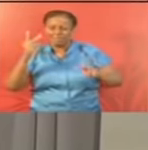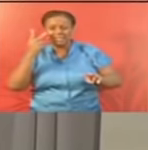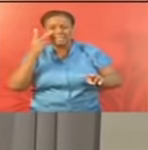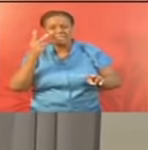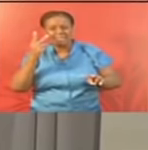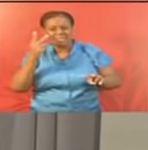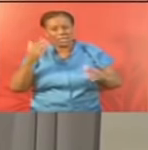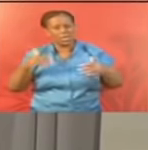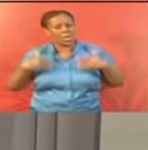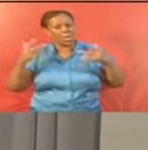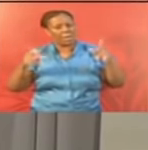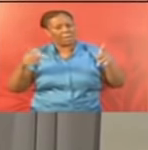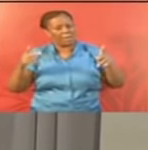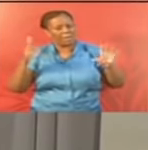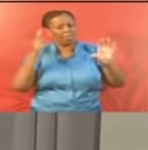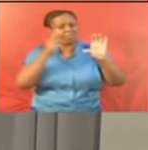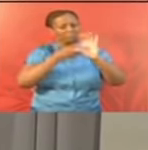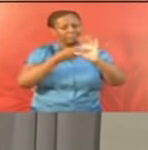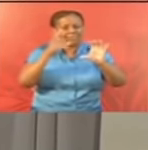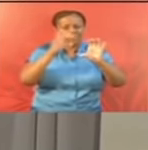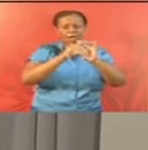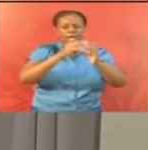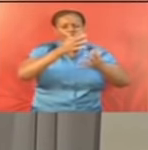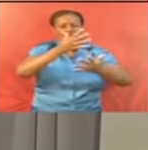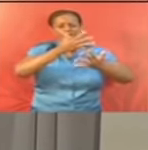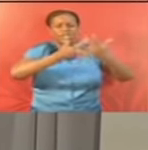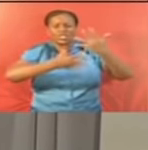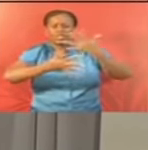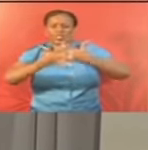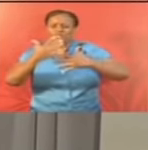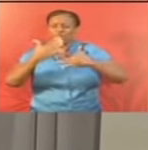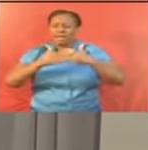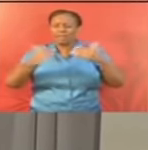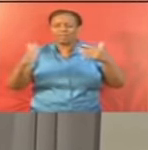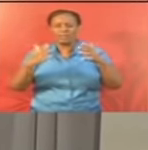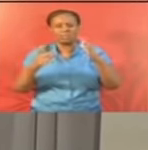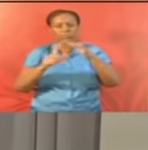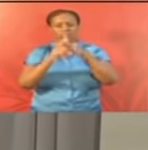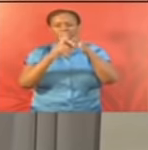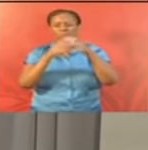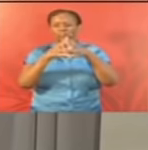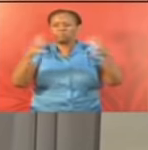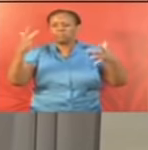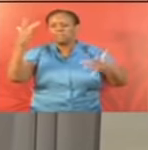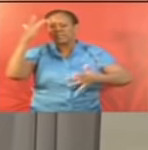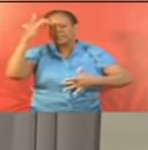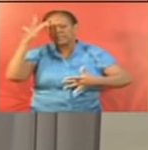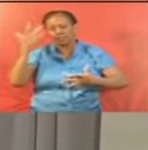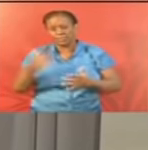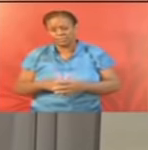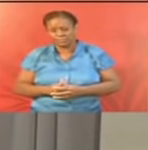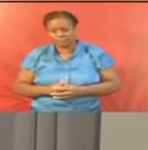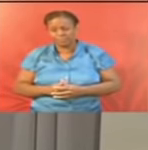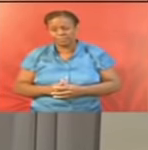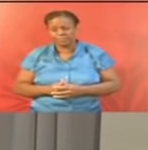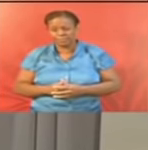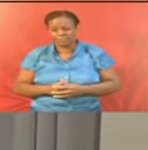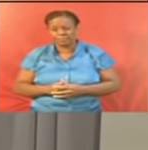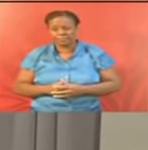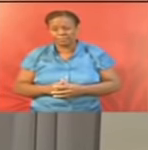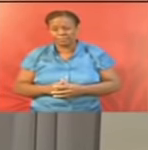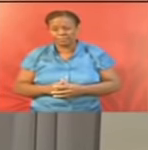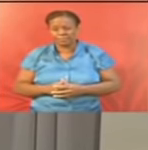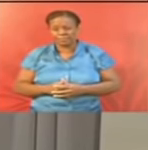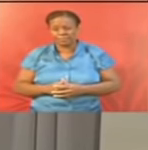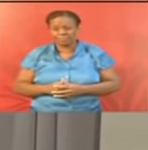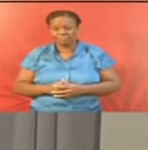gatherings. This is what is driving this second wave, and we appeal to you to do 2 things. Resist the